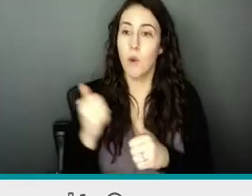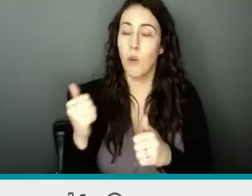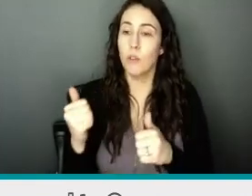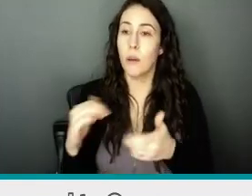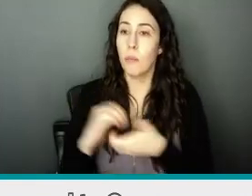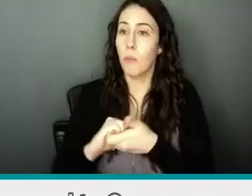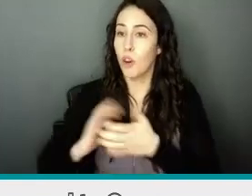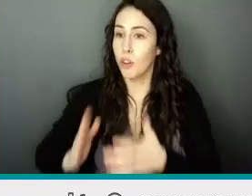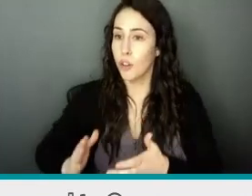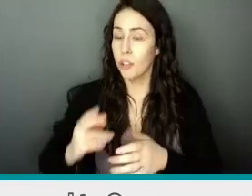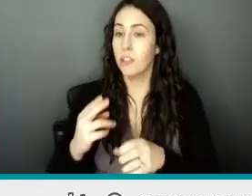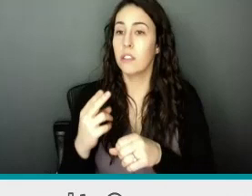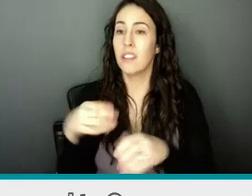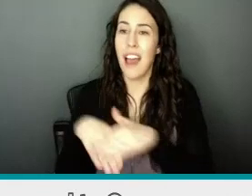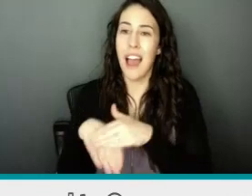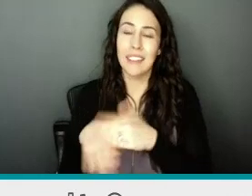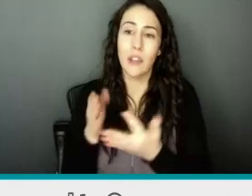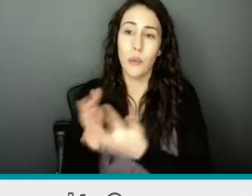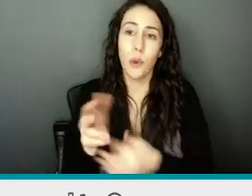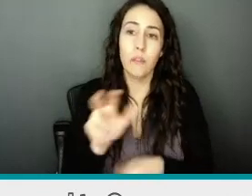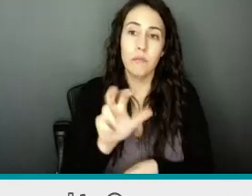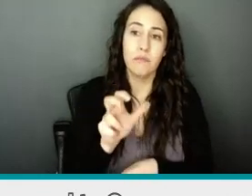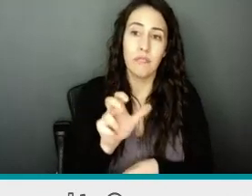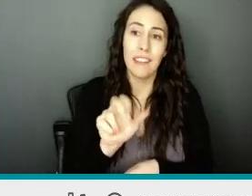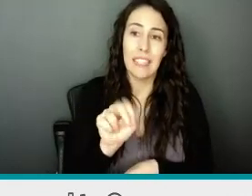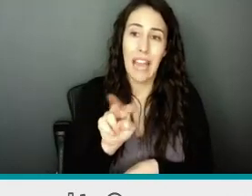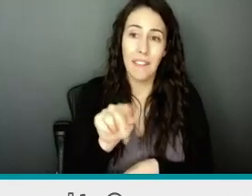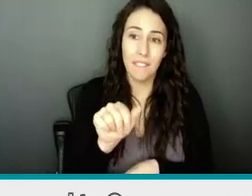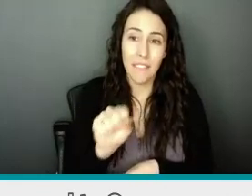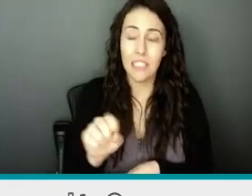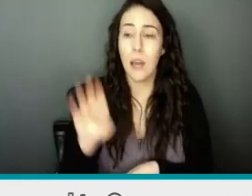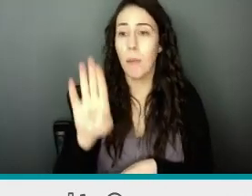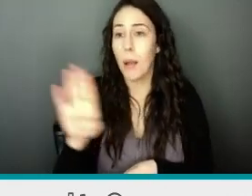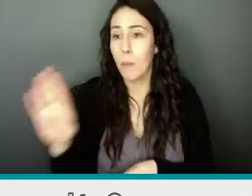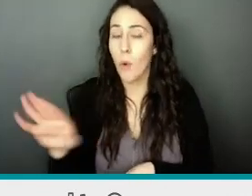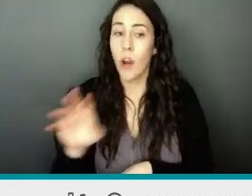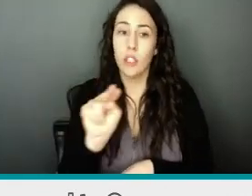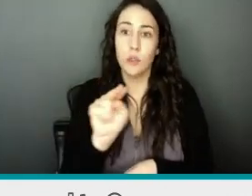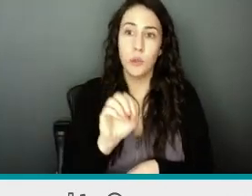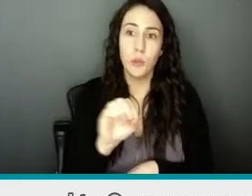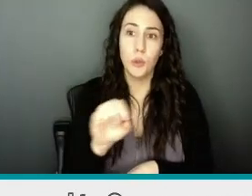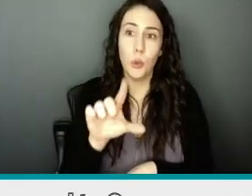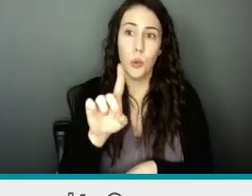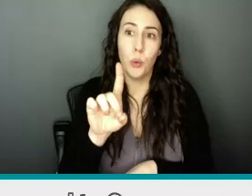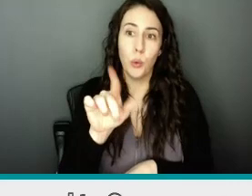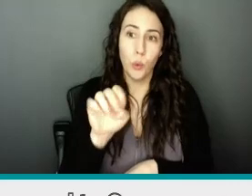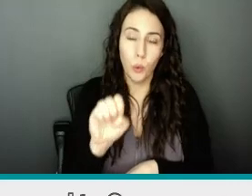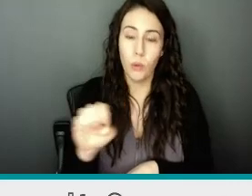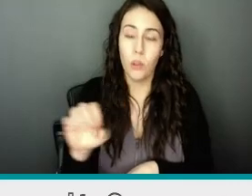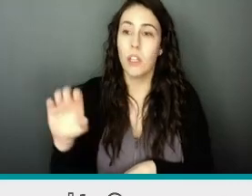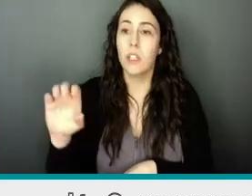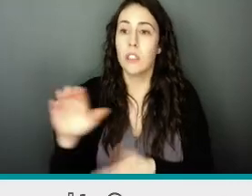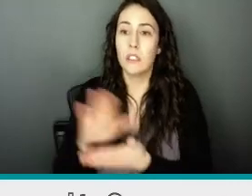GoReact are accessing it through either Canvas or Blackboard, Moodle, Schoology, D2L. So whatever kind